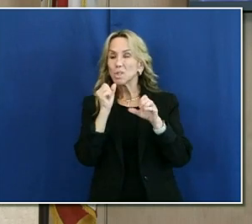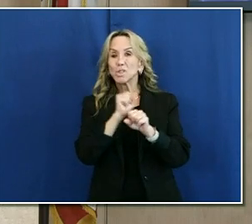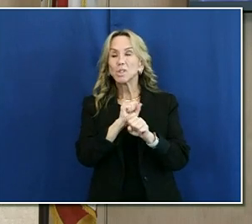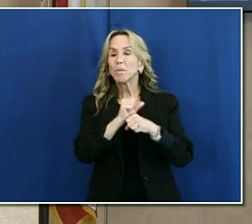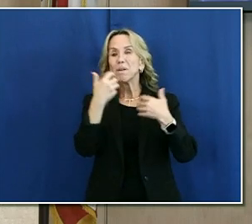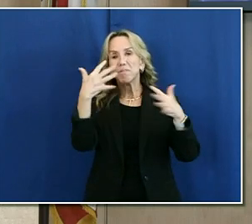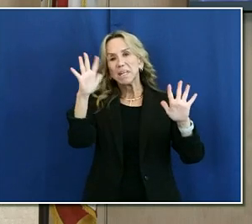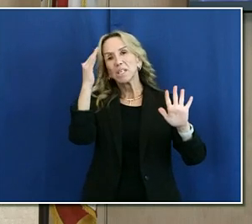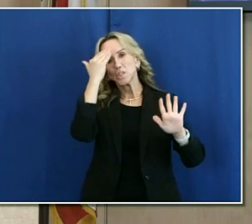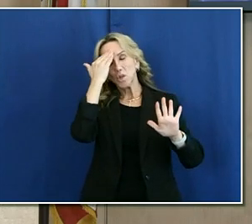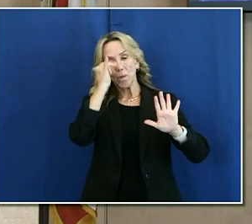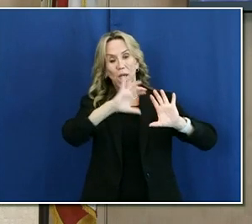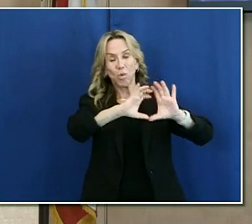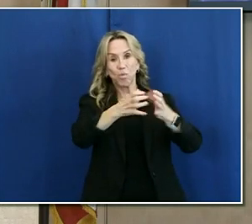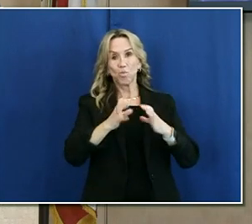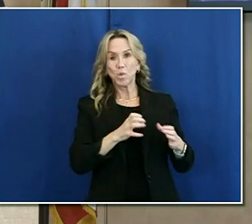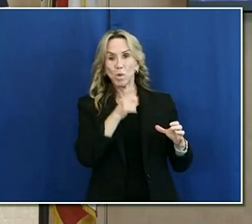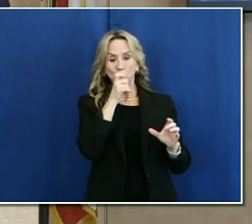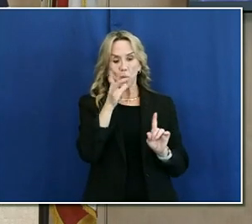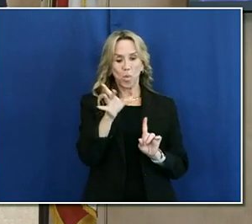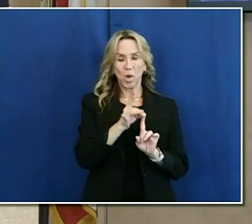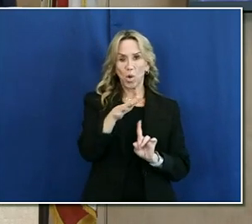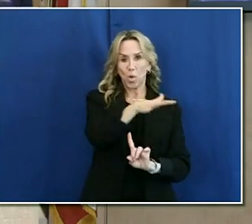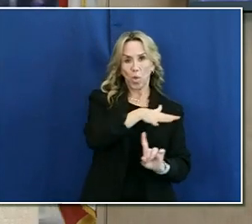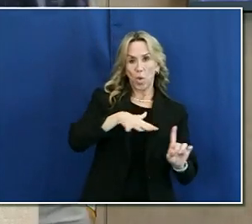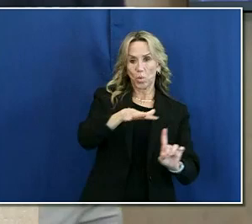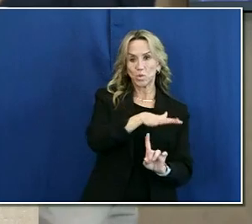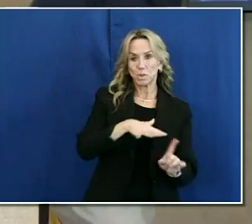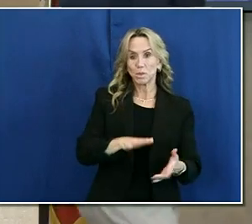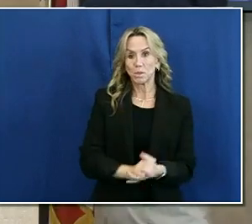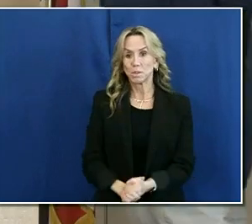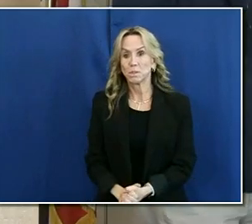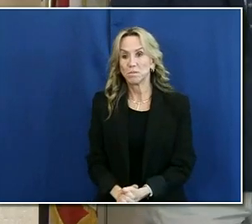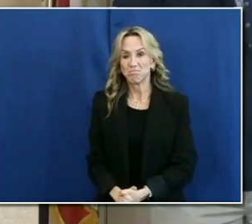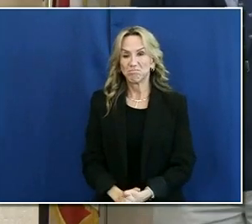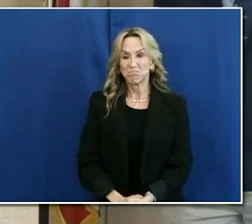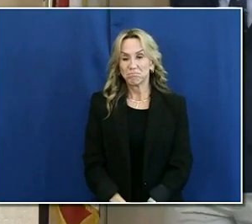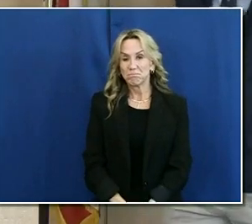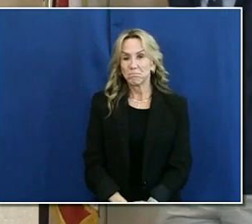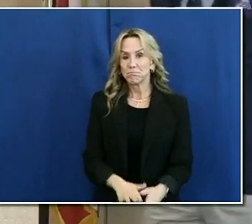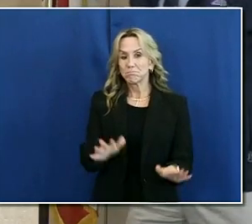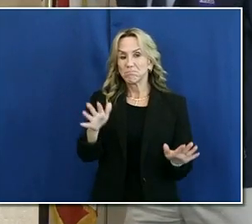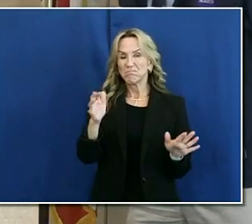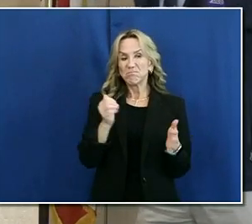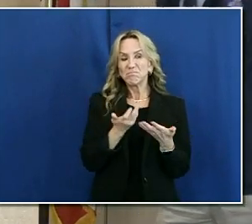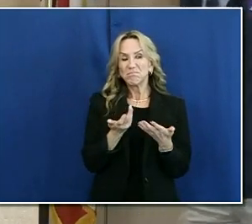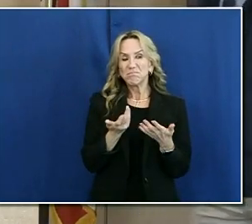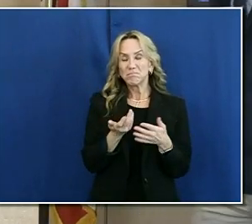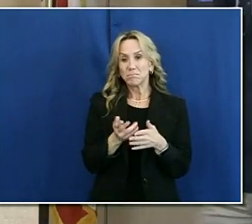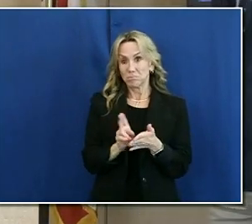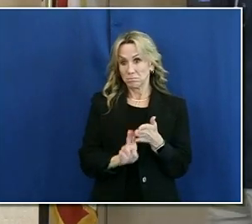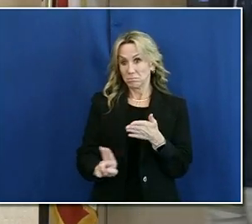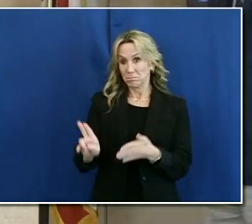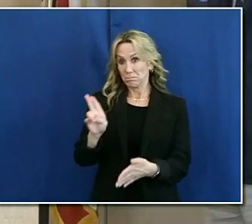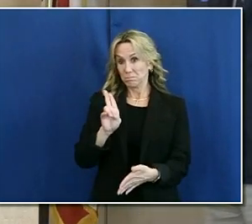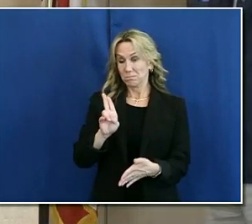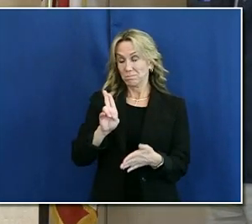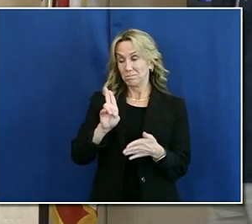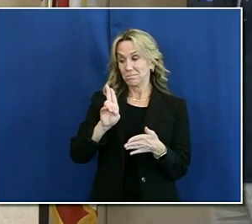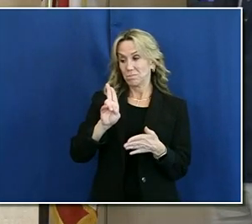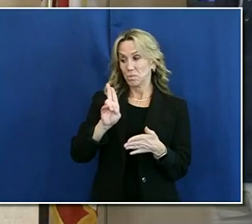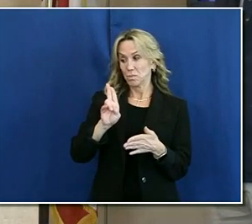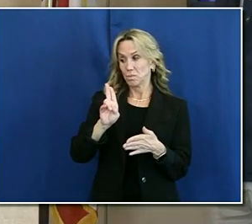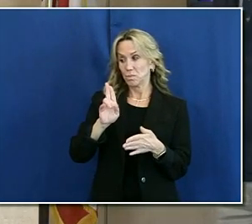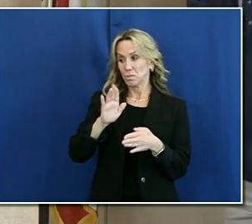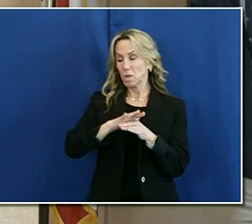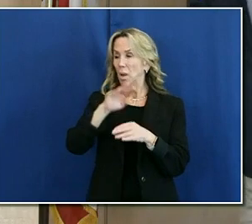contacts from the groups of cases we've seen so far. Okay, so the university, their website indicates that on